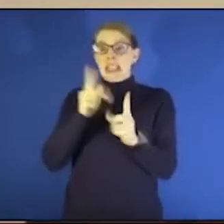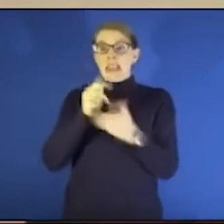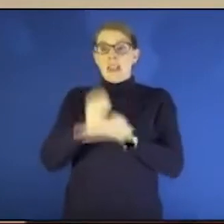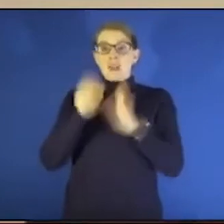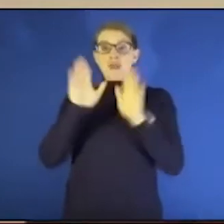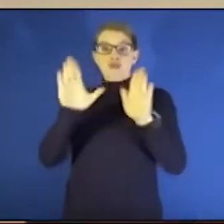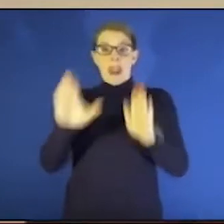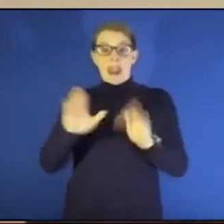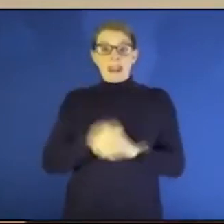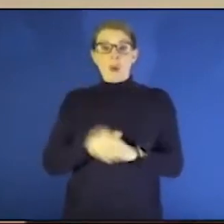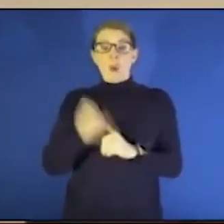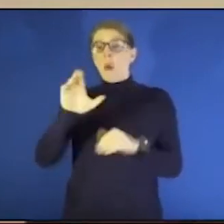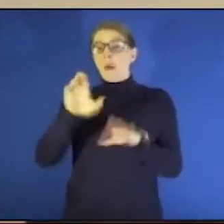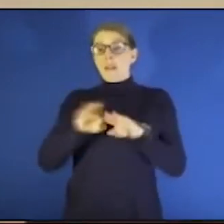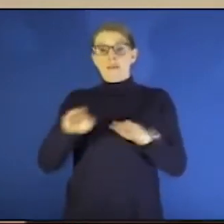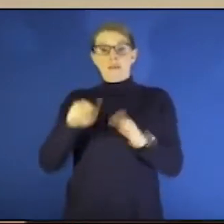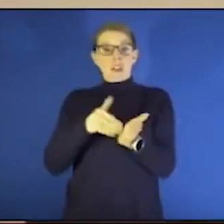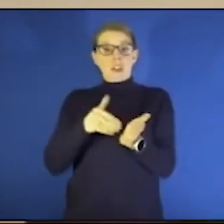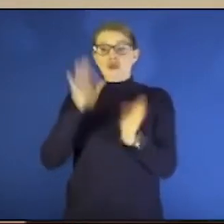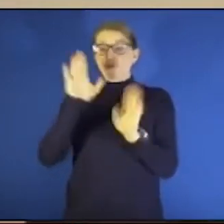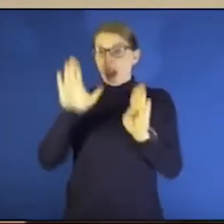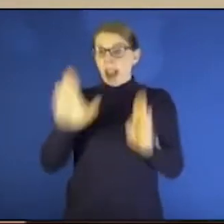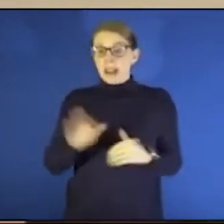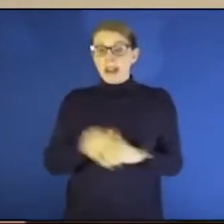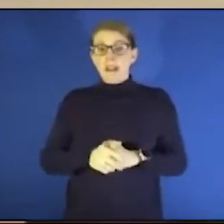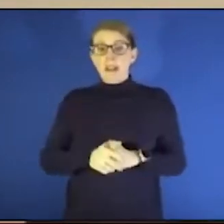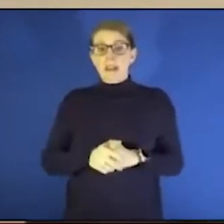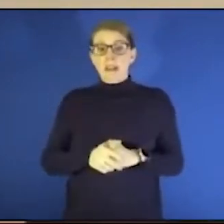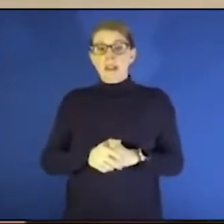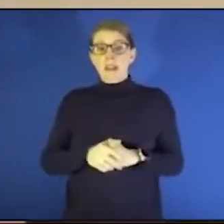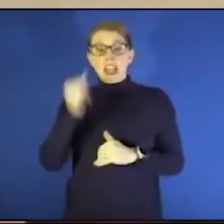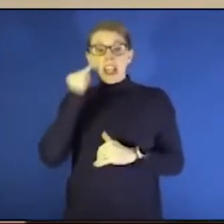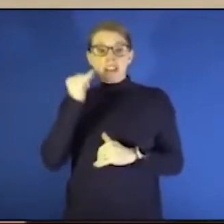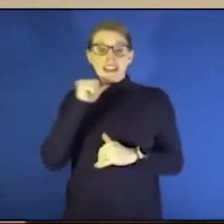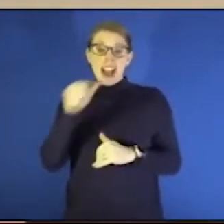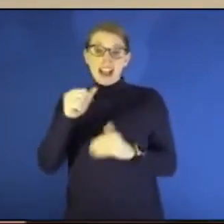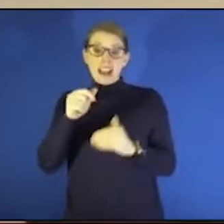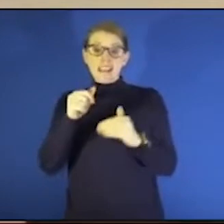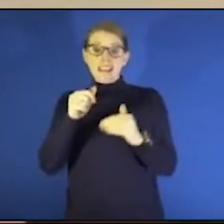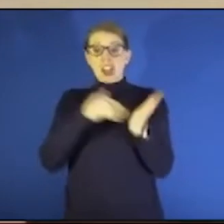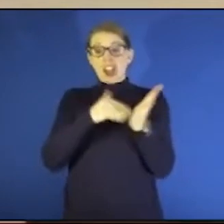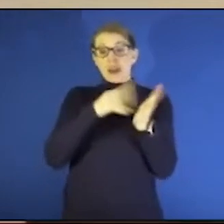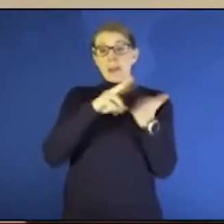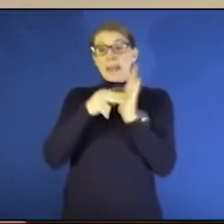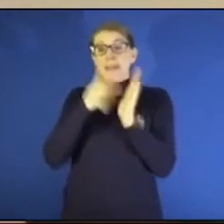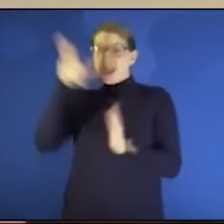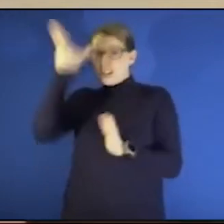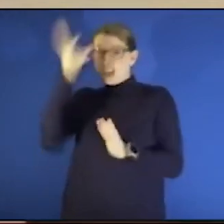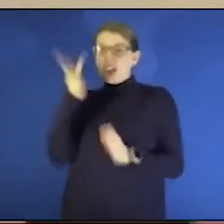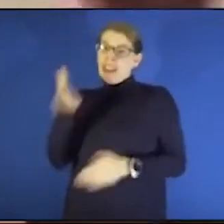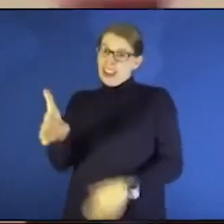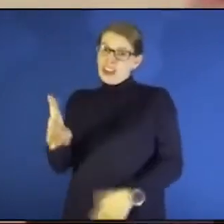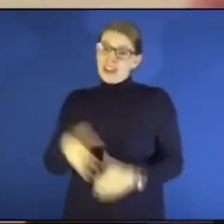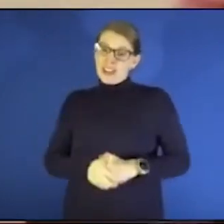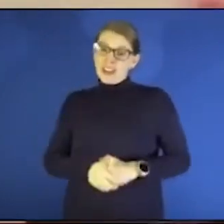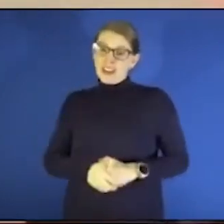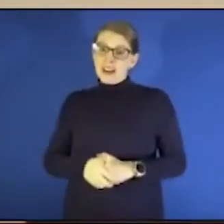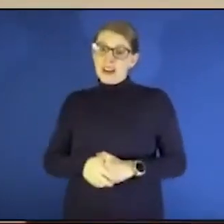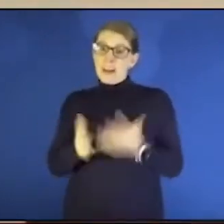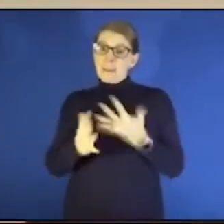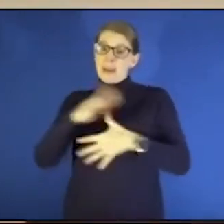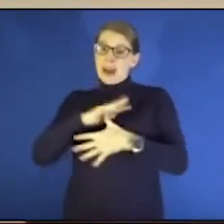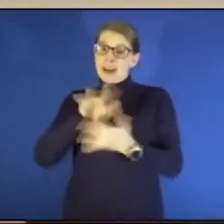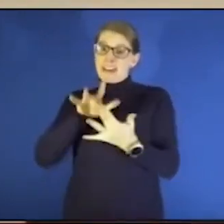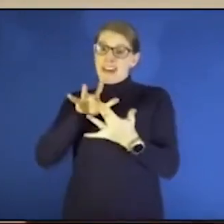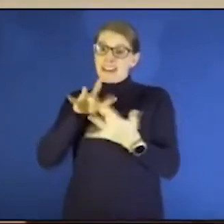school counselor, great. I also want to encourage the parents are there, and the parents are there a lot. And so that's your primary contact, because we're all stuck in the house